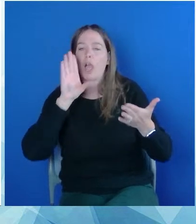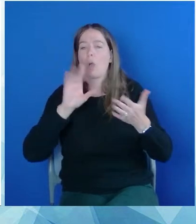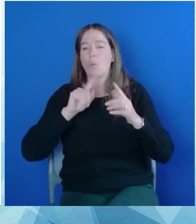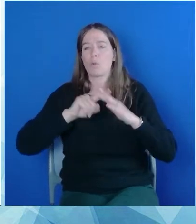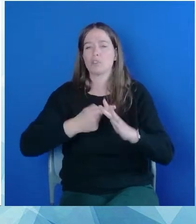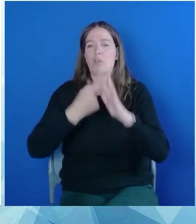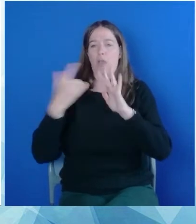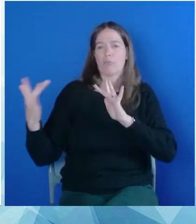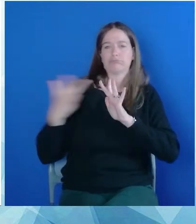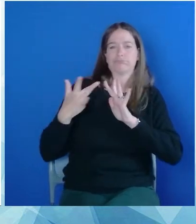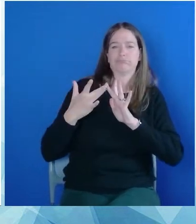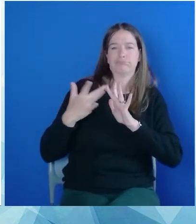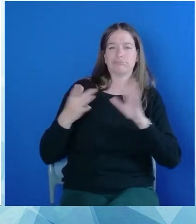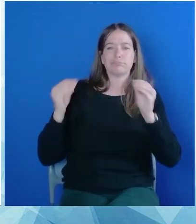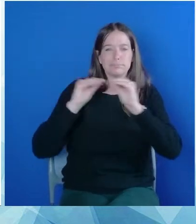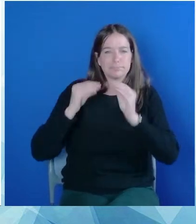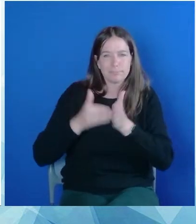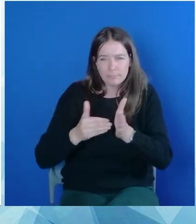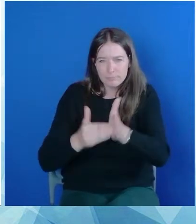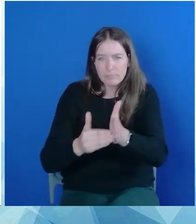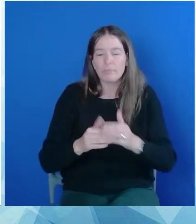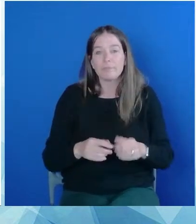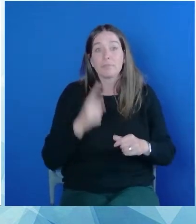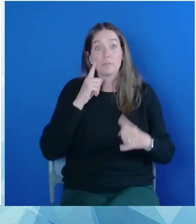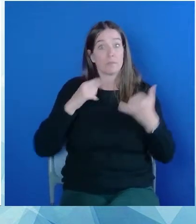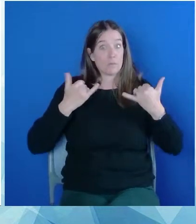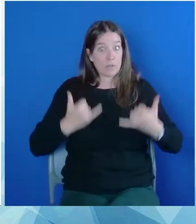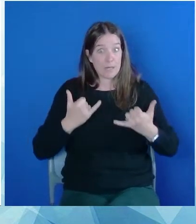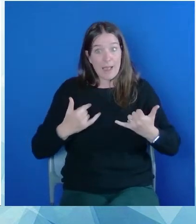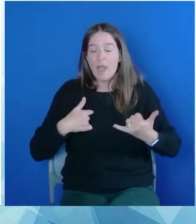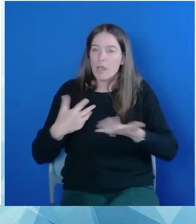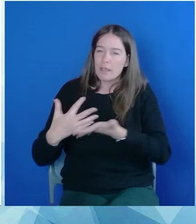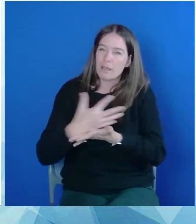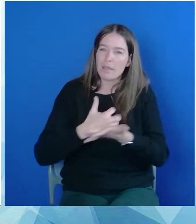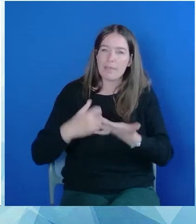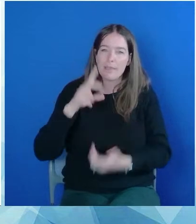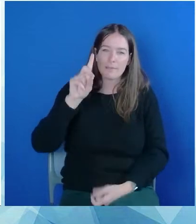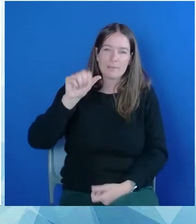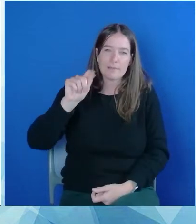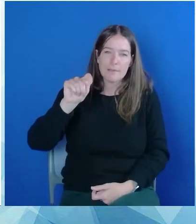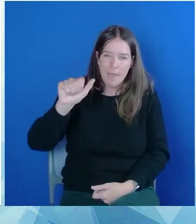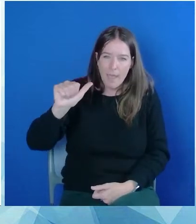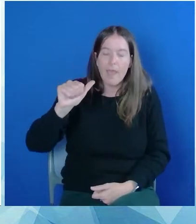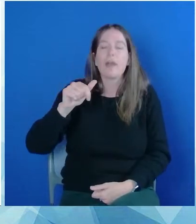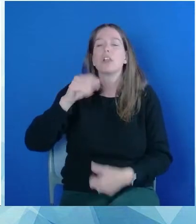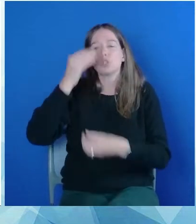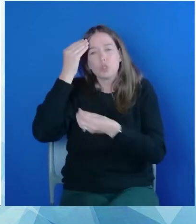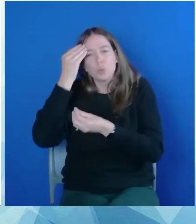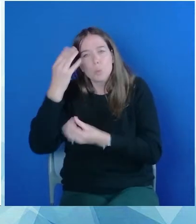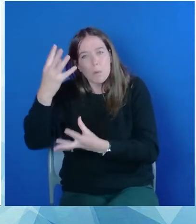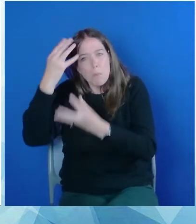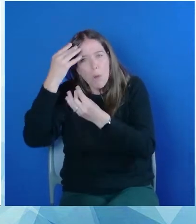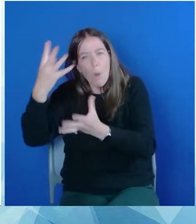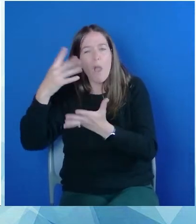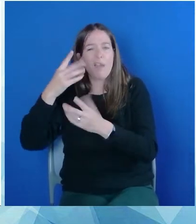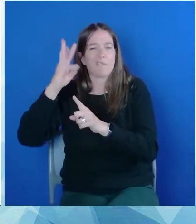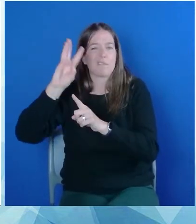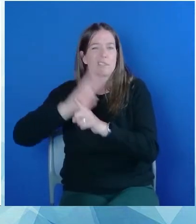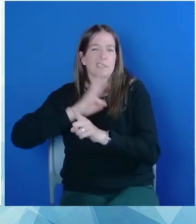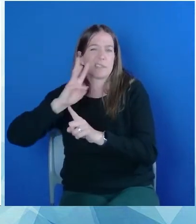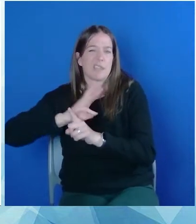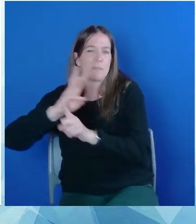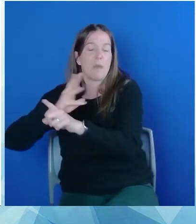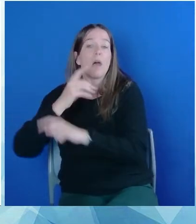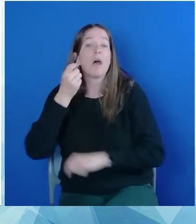So for now, I'm collecting data to report out every 6 months, but if the usage increases, maybe